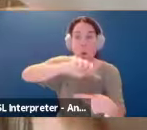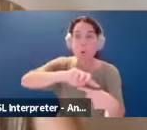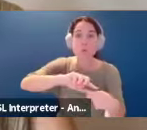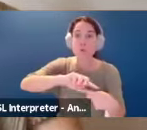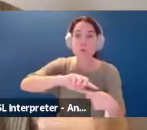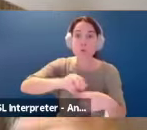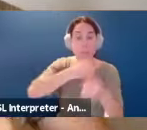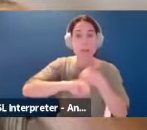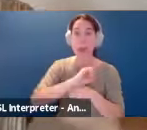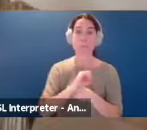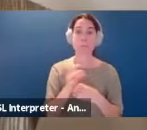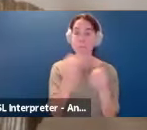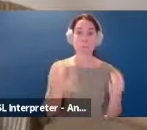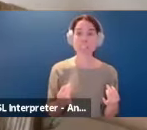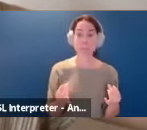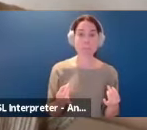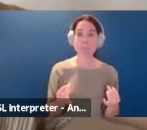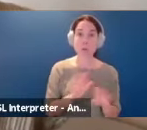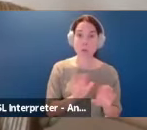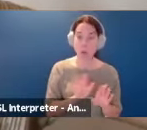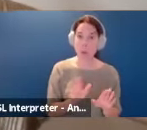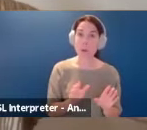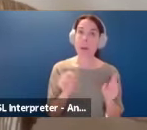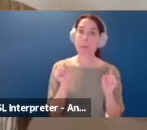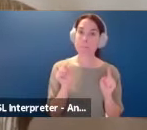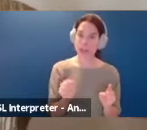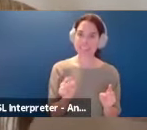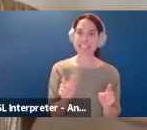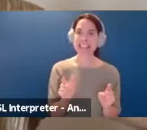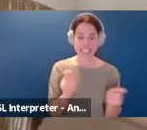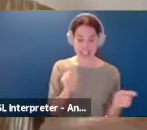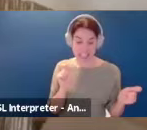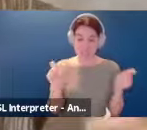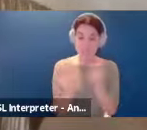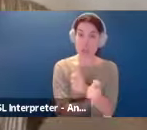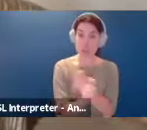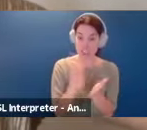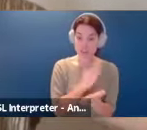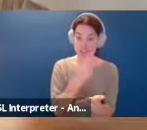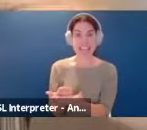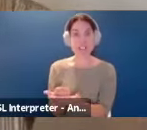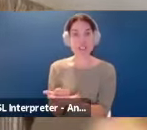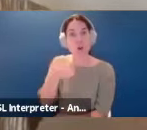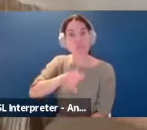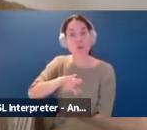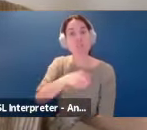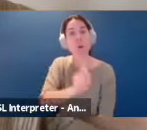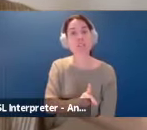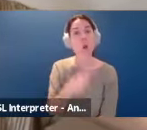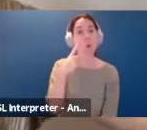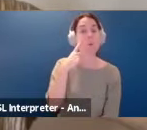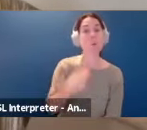really inspires me is the great conversion out of white supremacy and working with others whatever their social